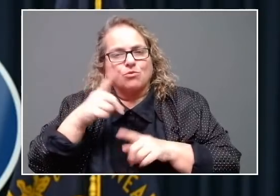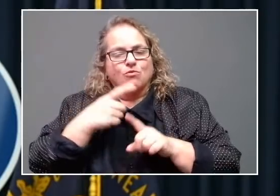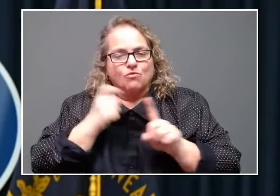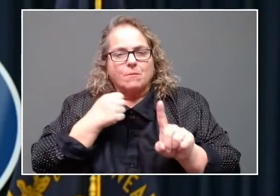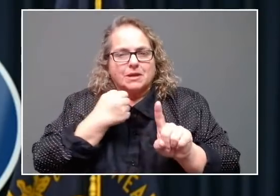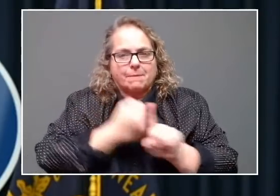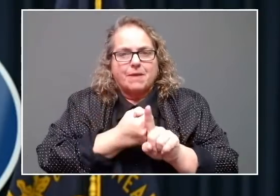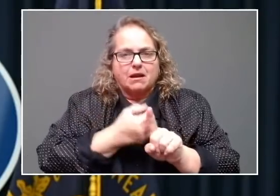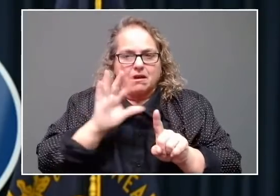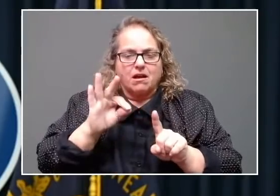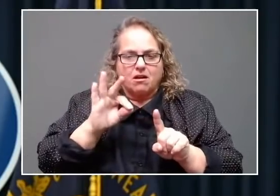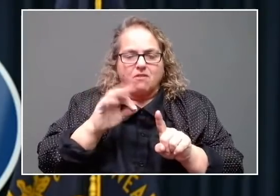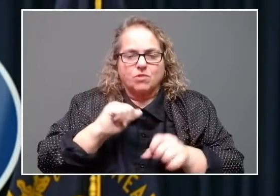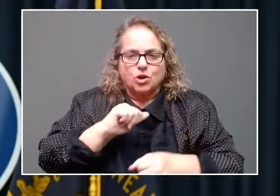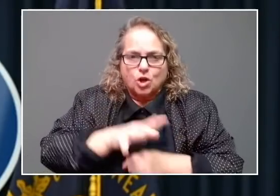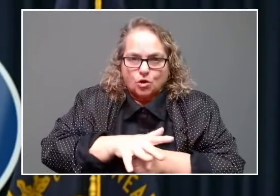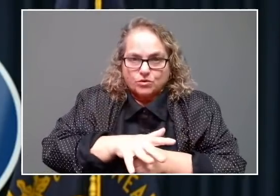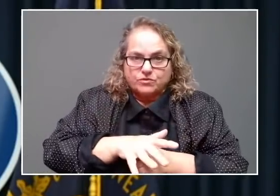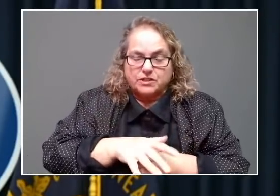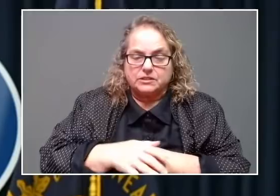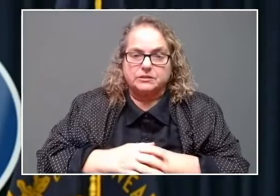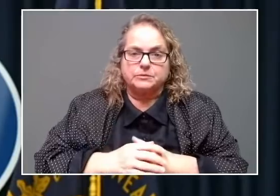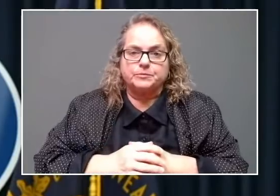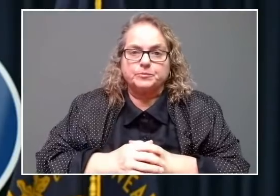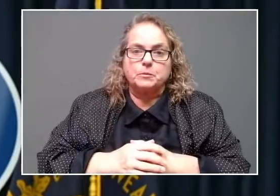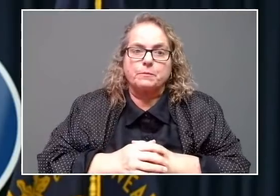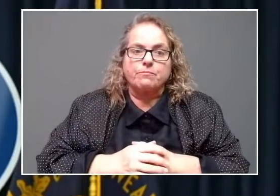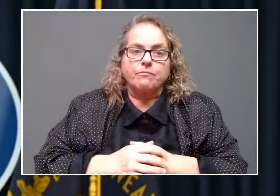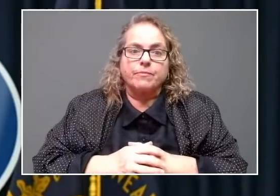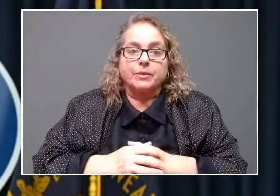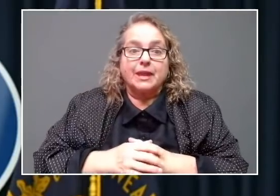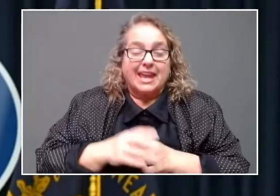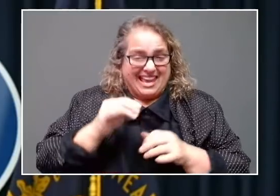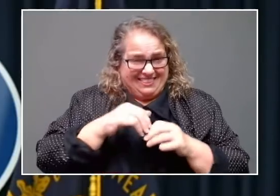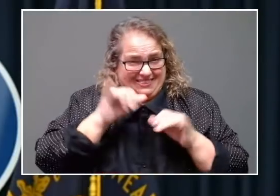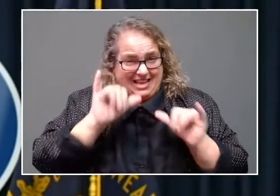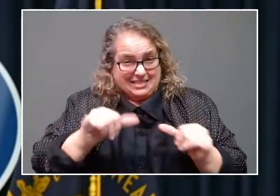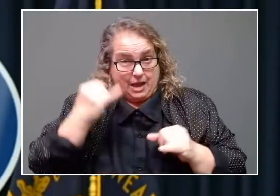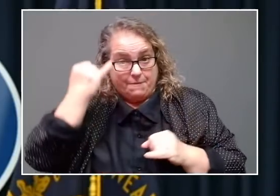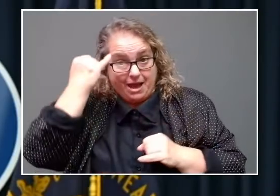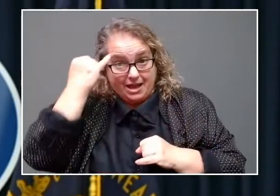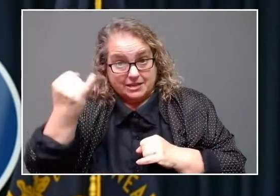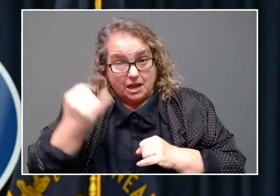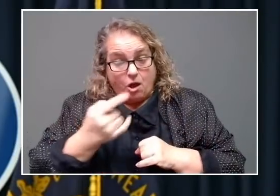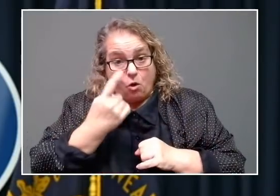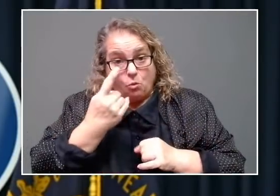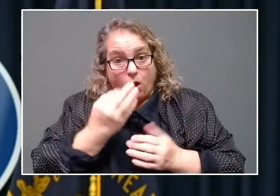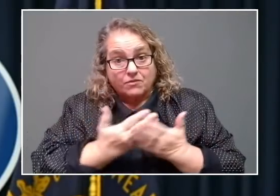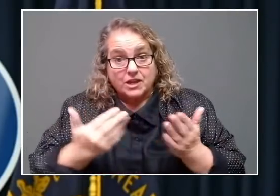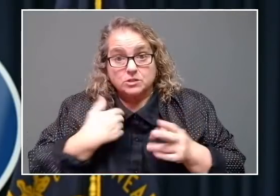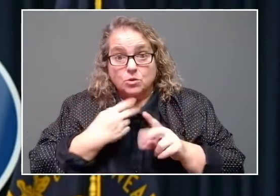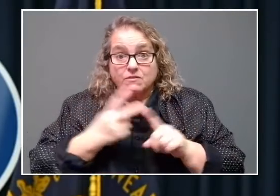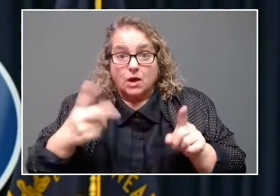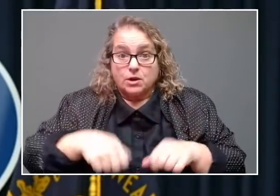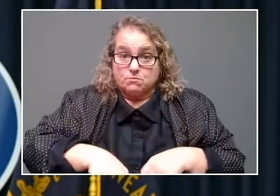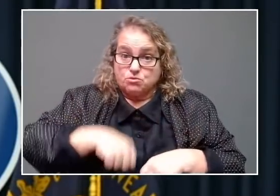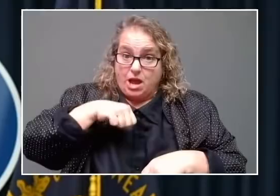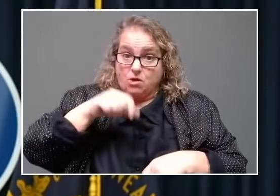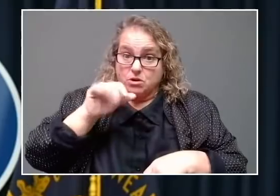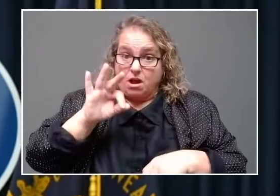COVID-19. In that same vein, one of the things we're really proud of, but we're